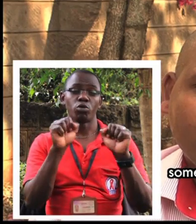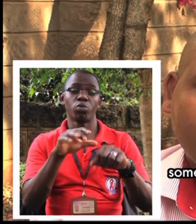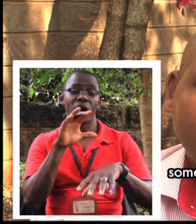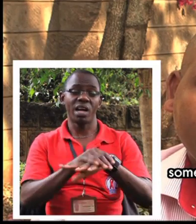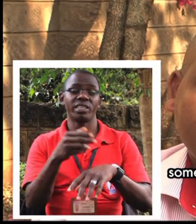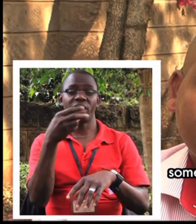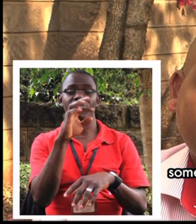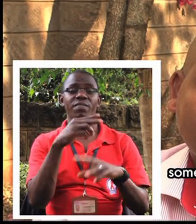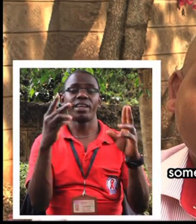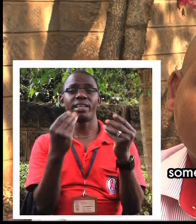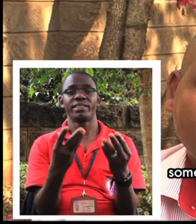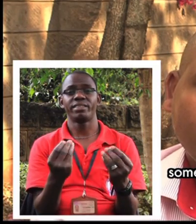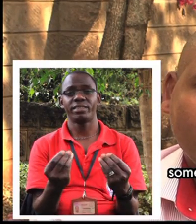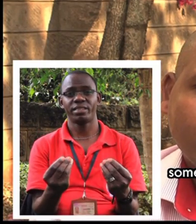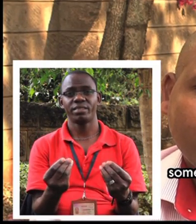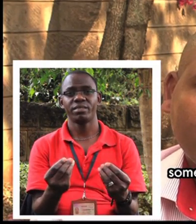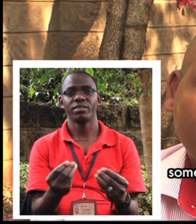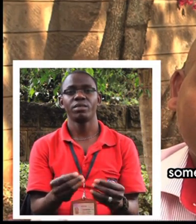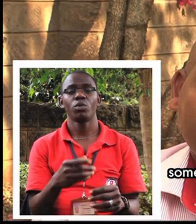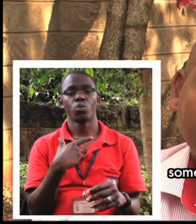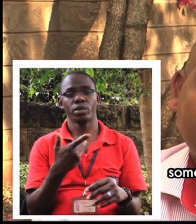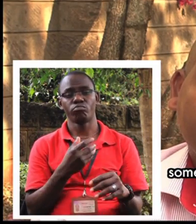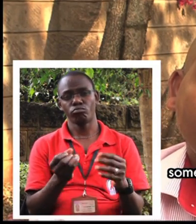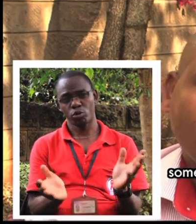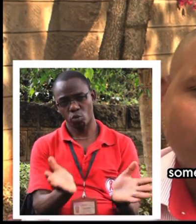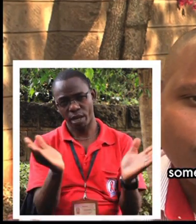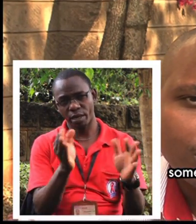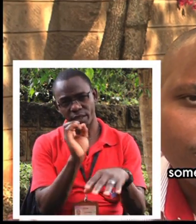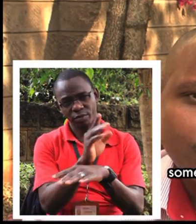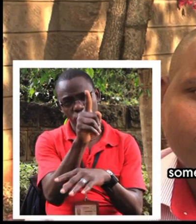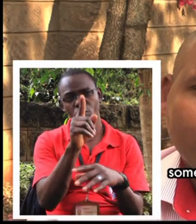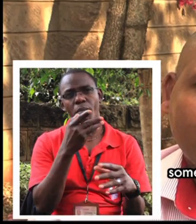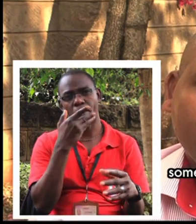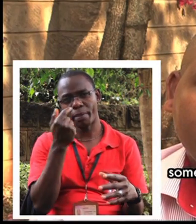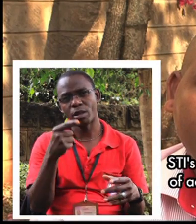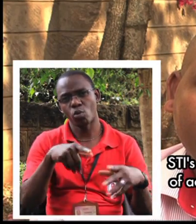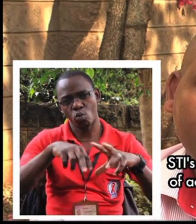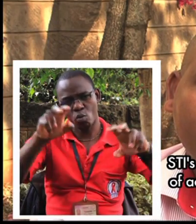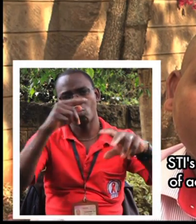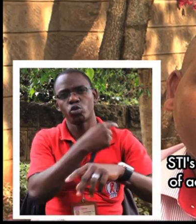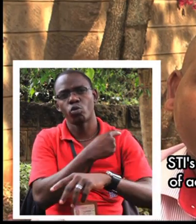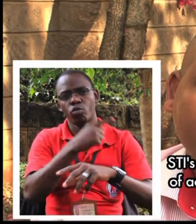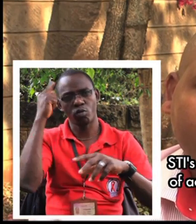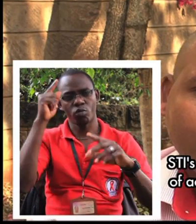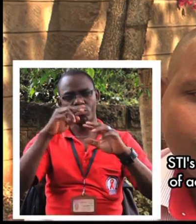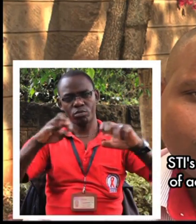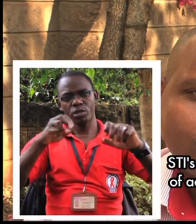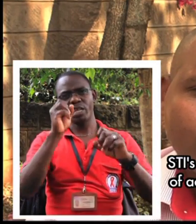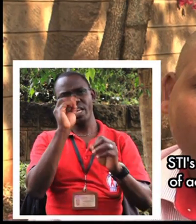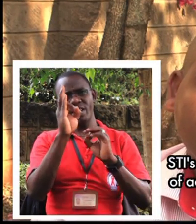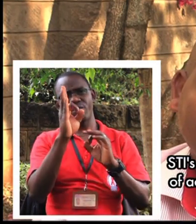most of them they do not show symptoms, and some will show symptoms. Having an STI